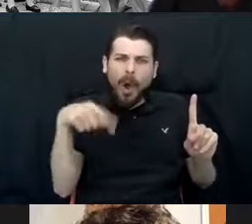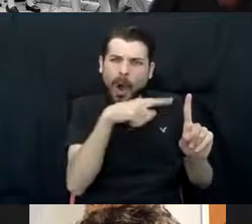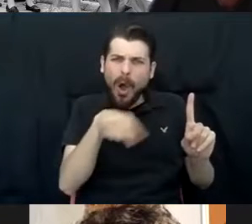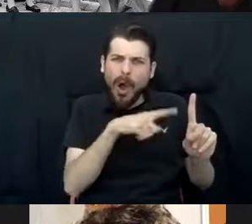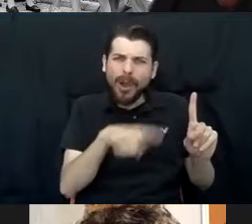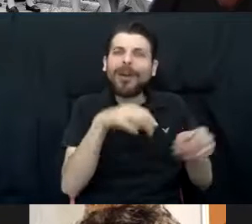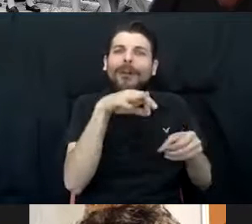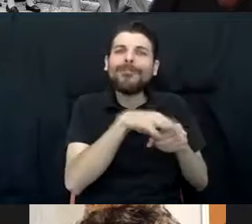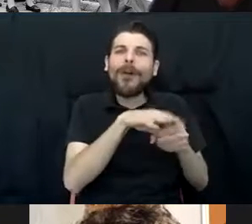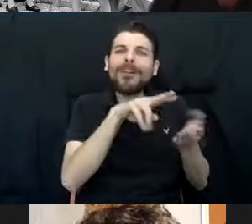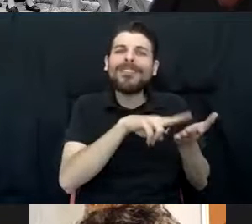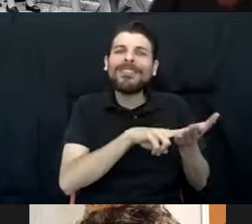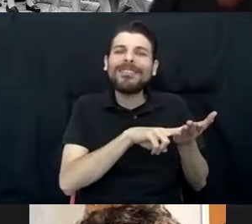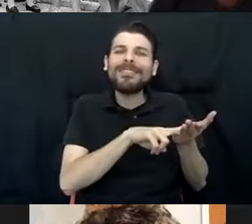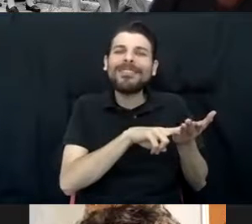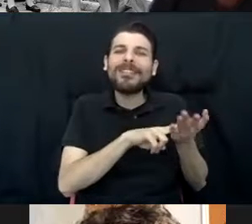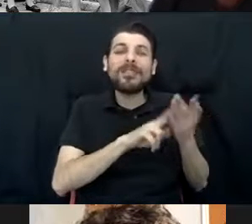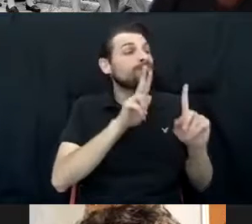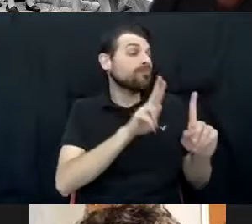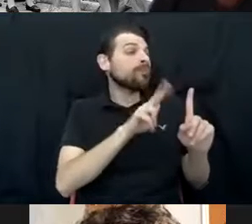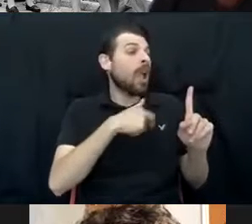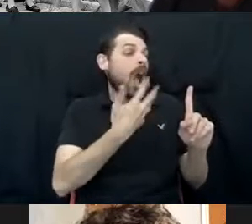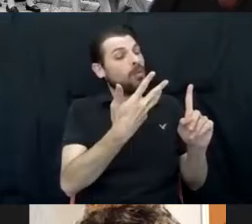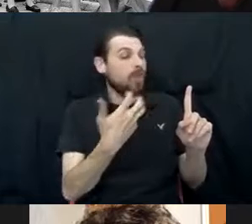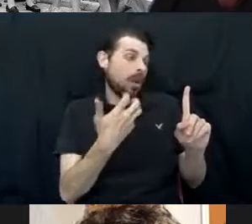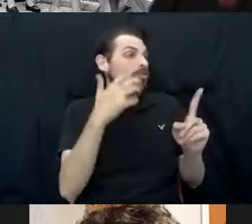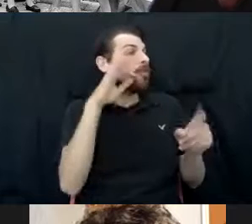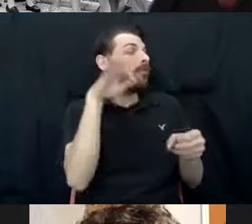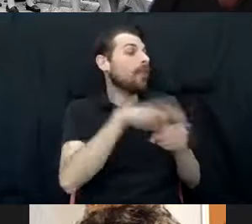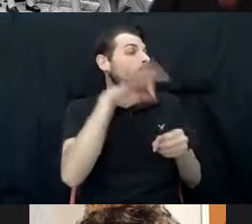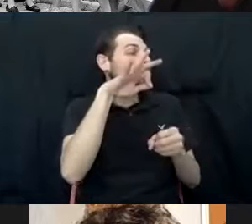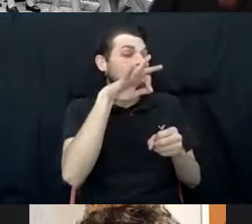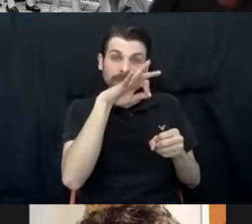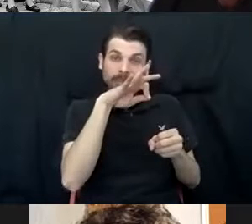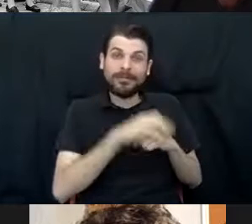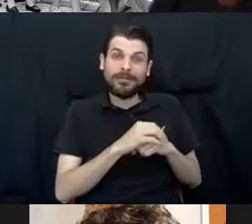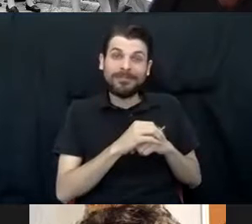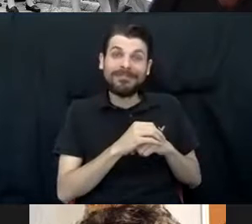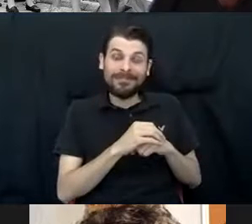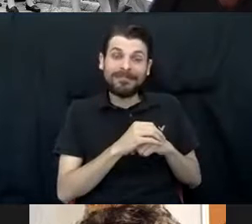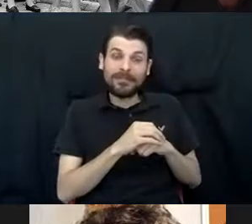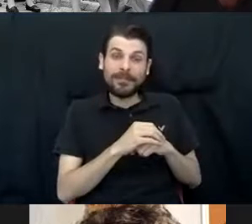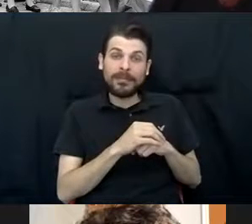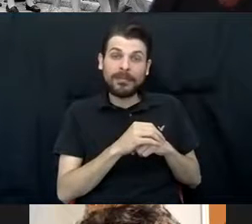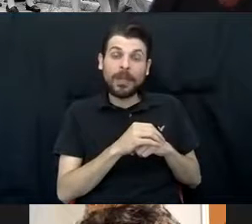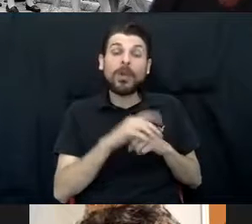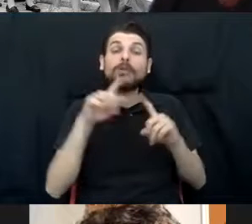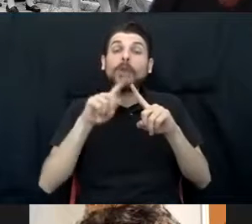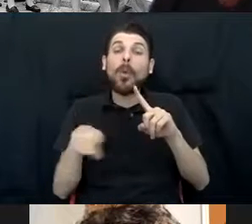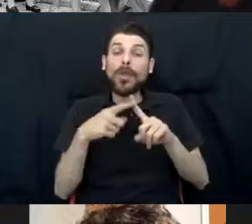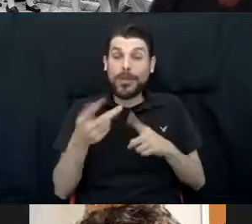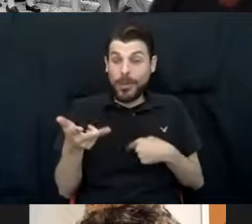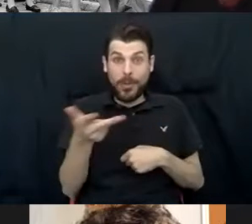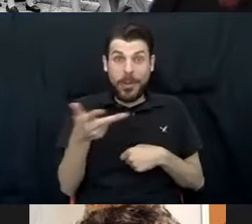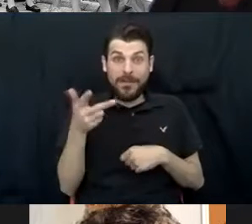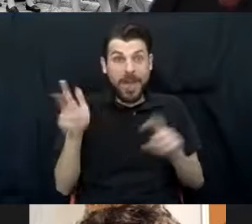His peak moment in his years in the civil rights movement occurred, he said, when these three elderly Black ladies